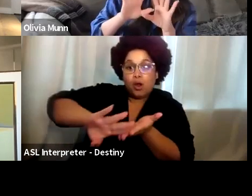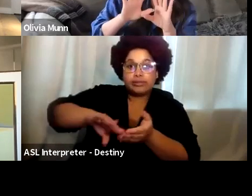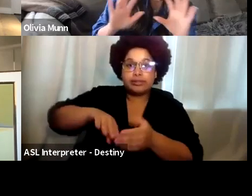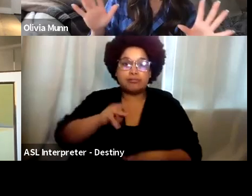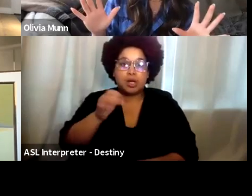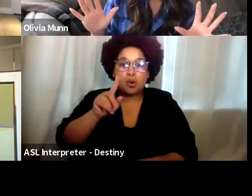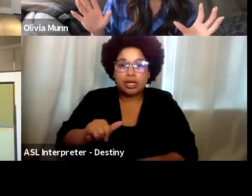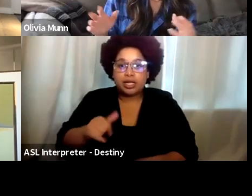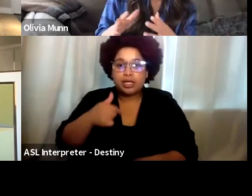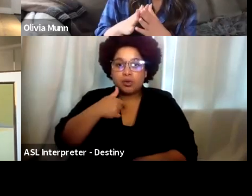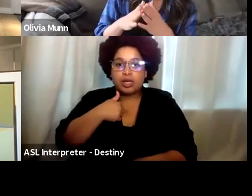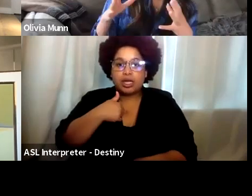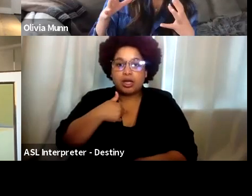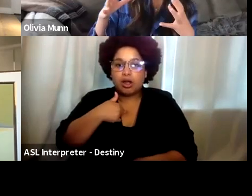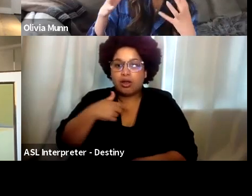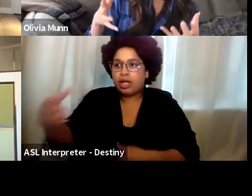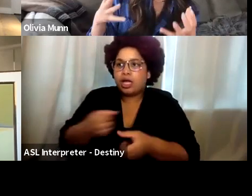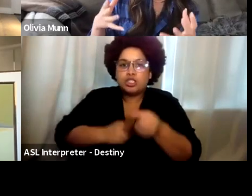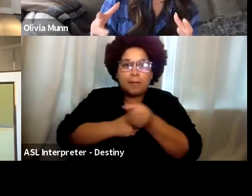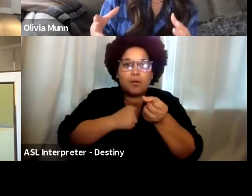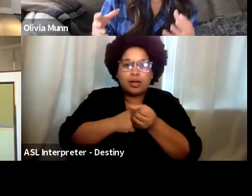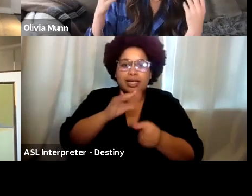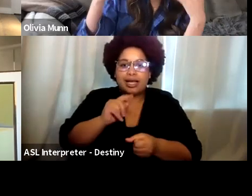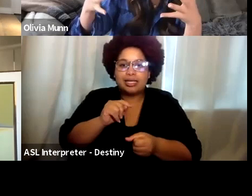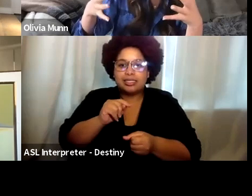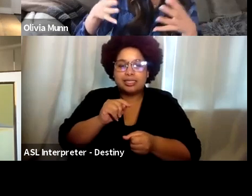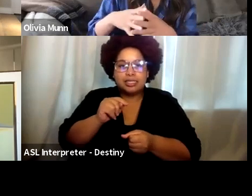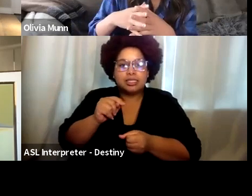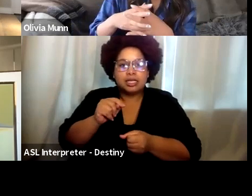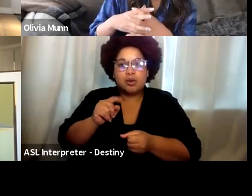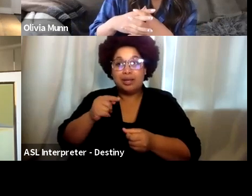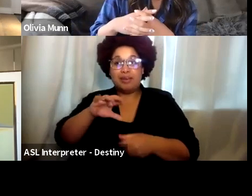we get to be the supporting cast. When a movie like Crazy Rich Asian comes in,